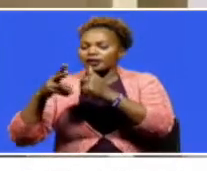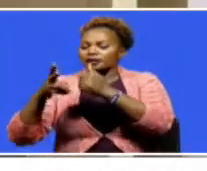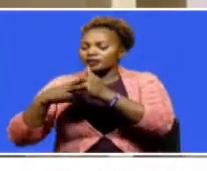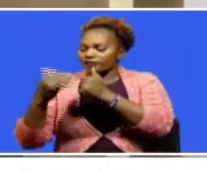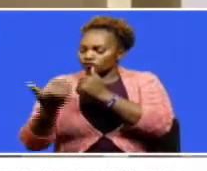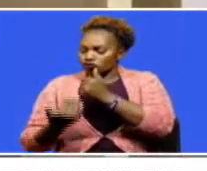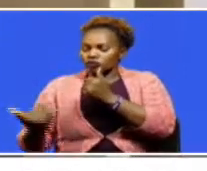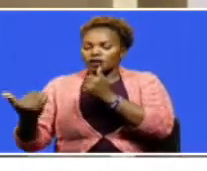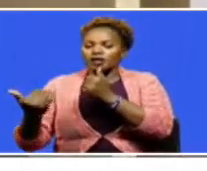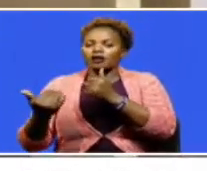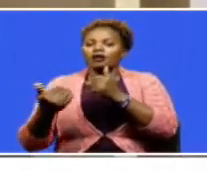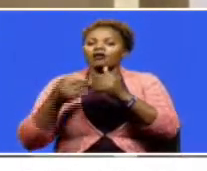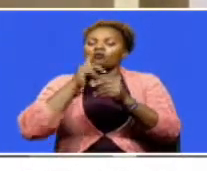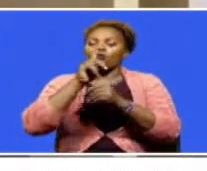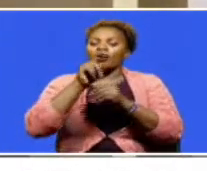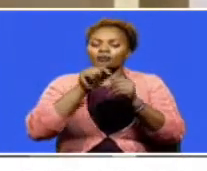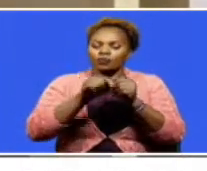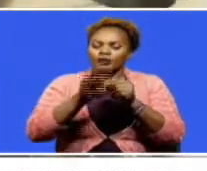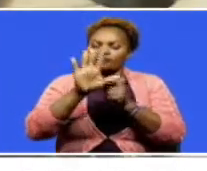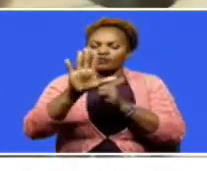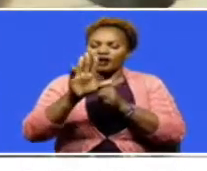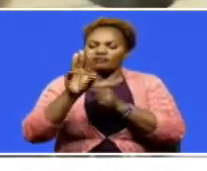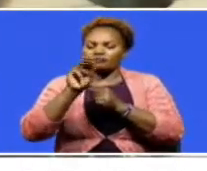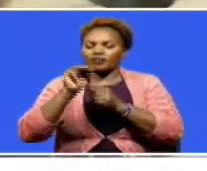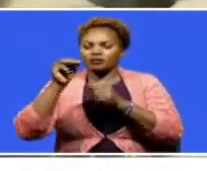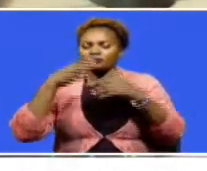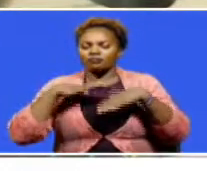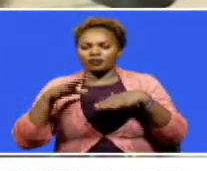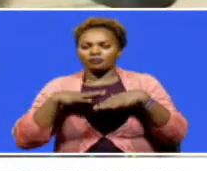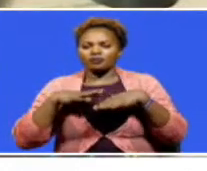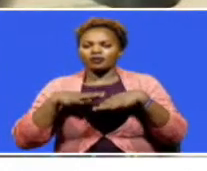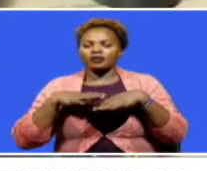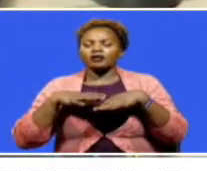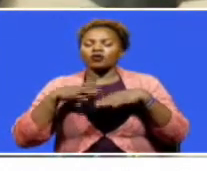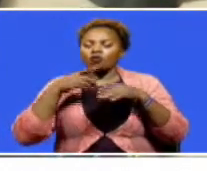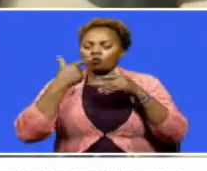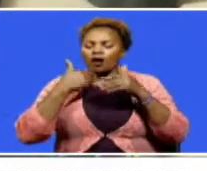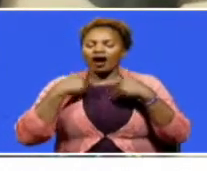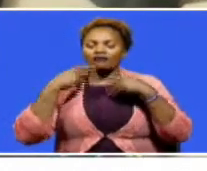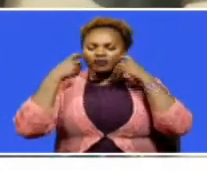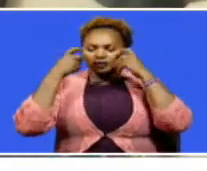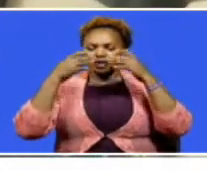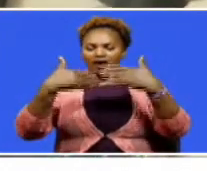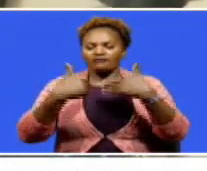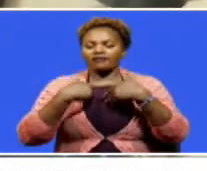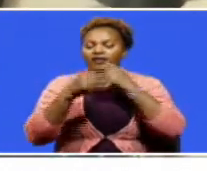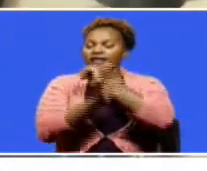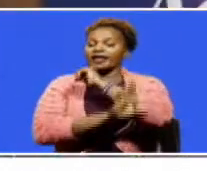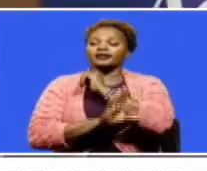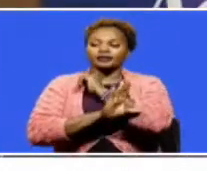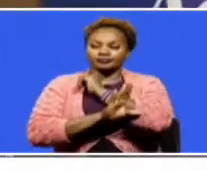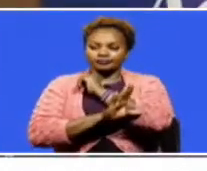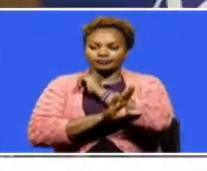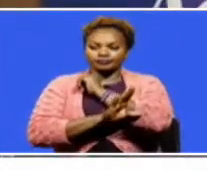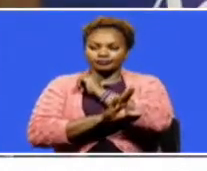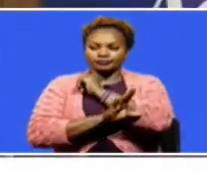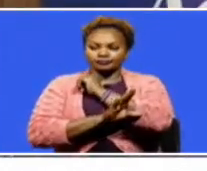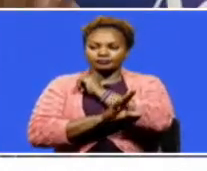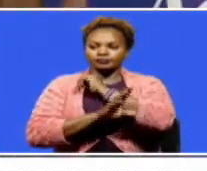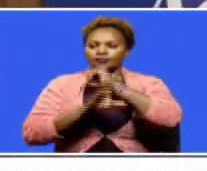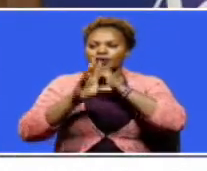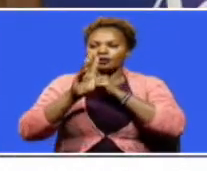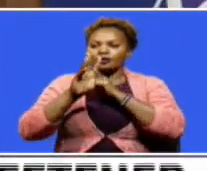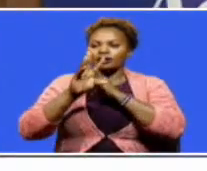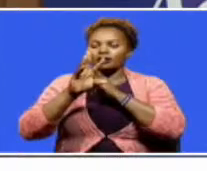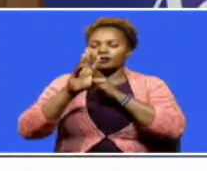106,807 children of the 1.5 million people said to be living with HIV in the country. DTG has